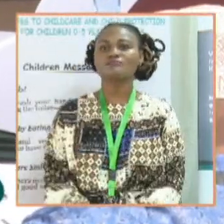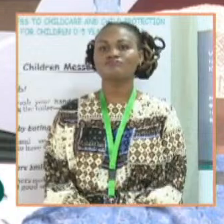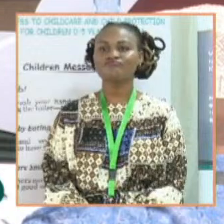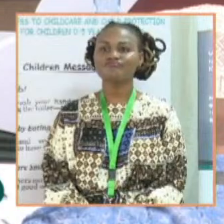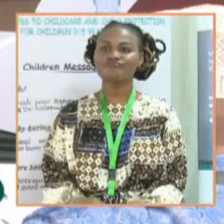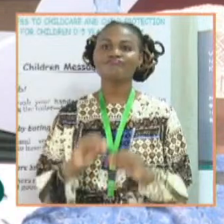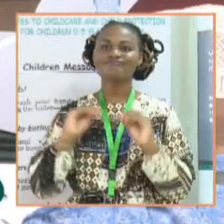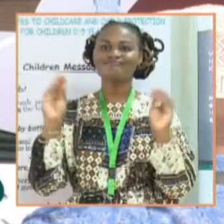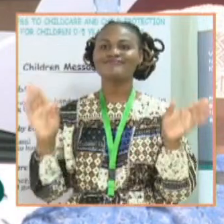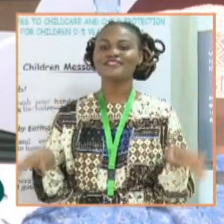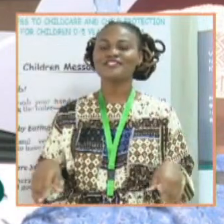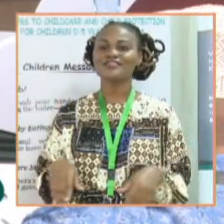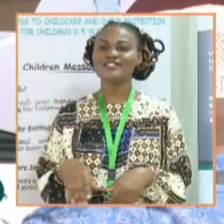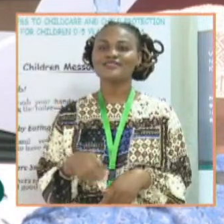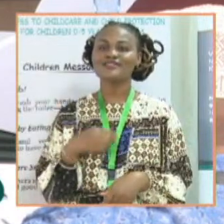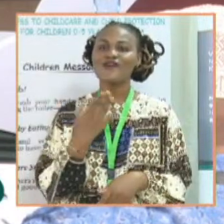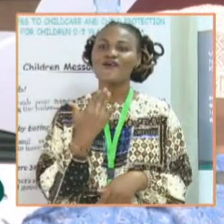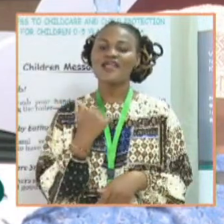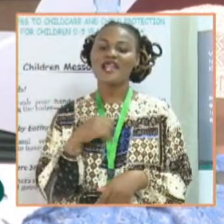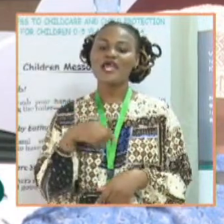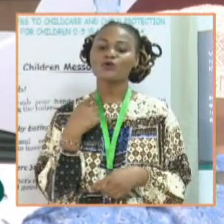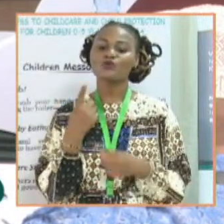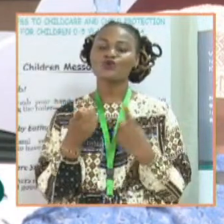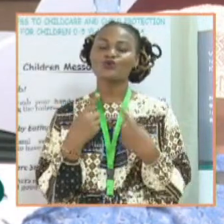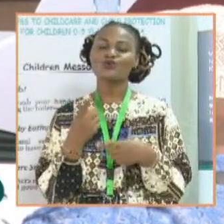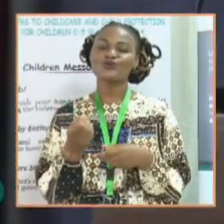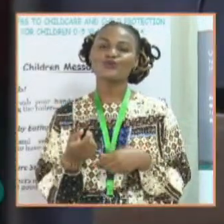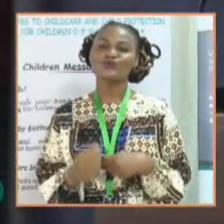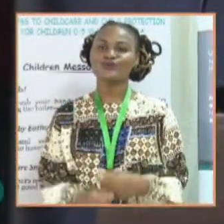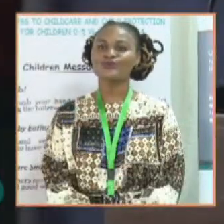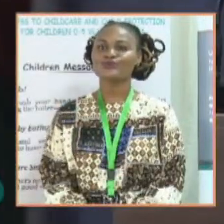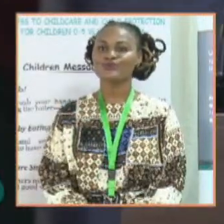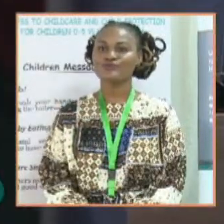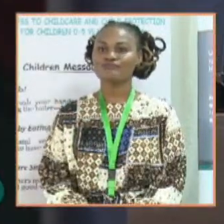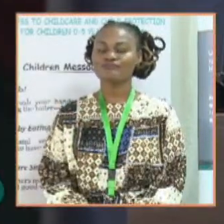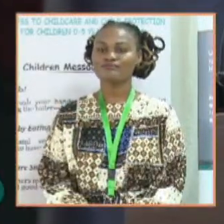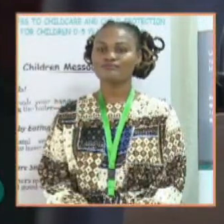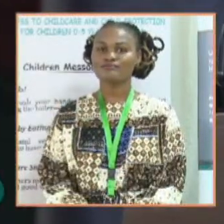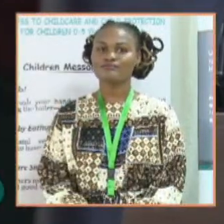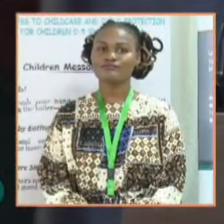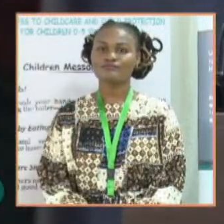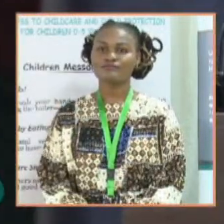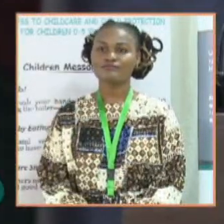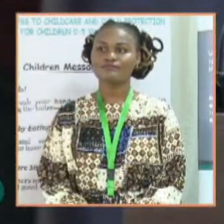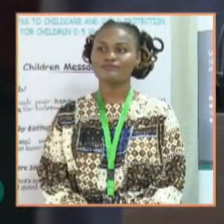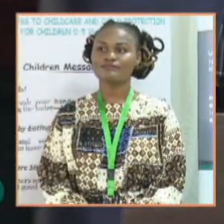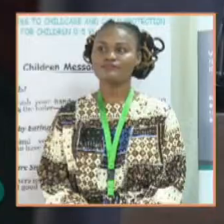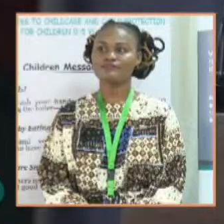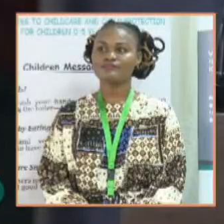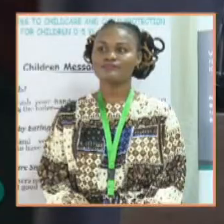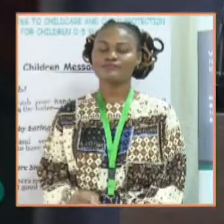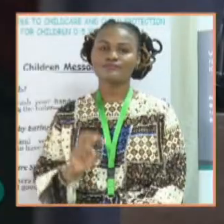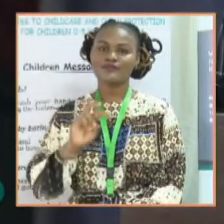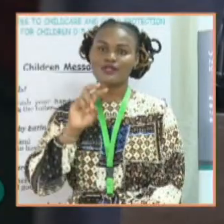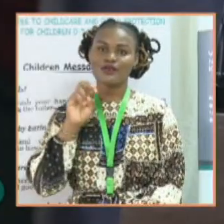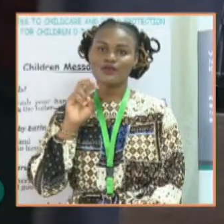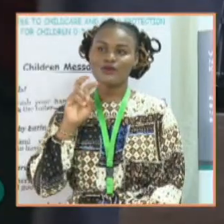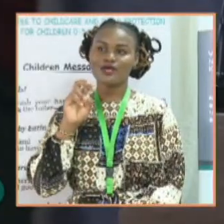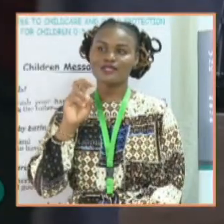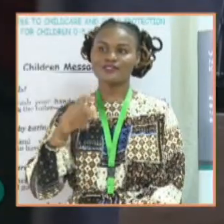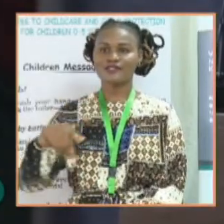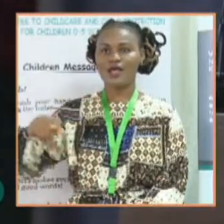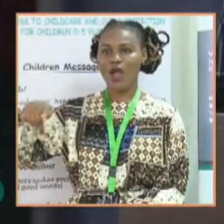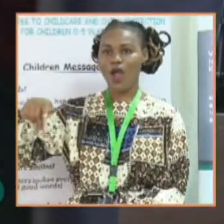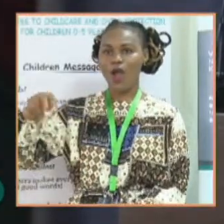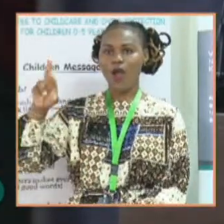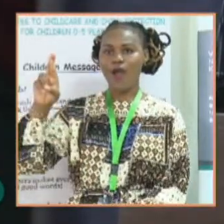ndio? Now, if you look at the program and the time, there's a beautiful lady in yellow walking out. I will give a signal for when